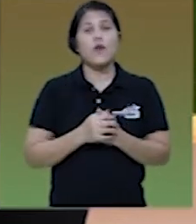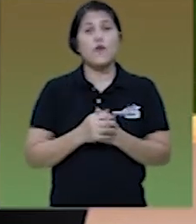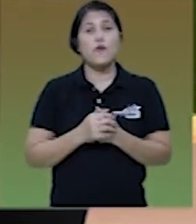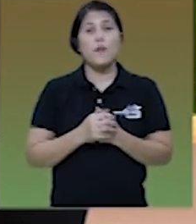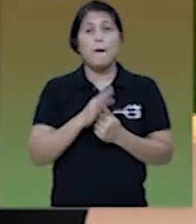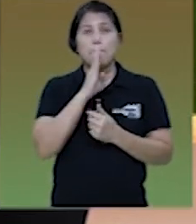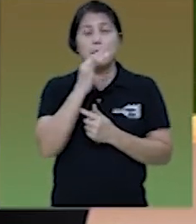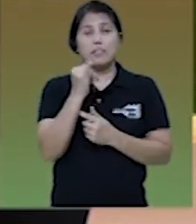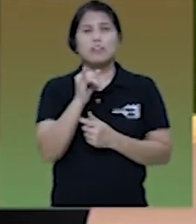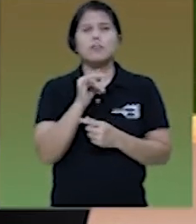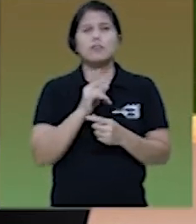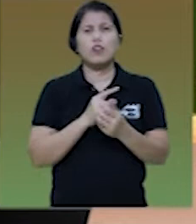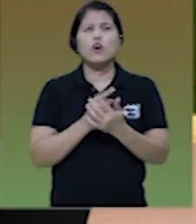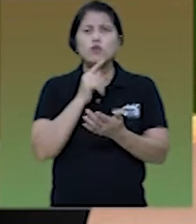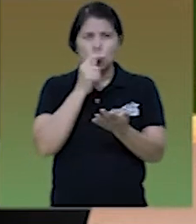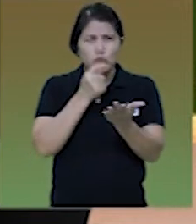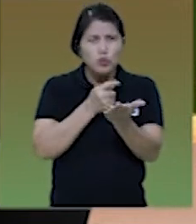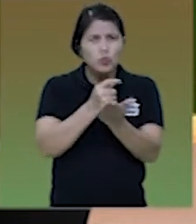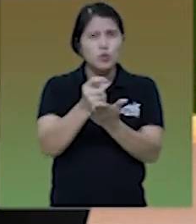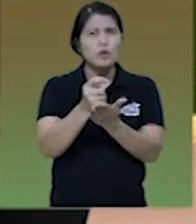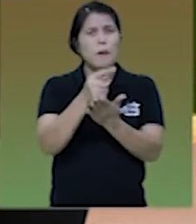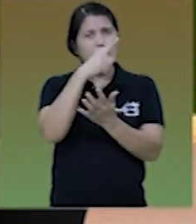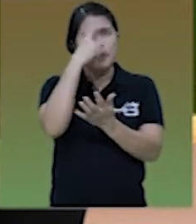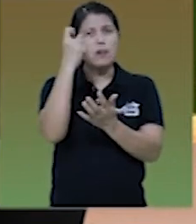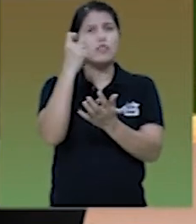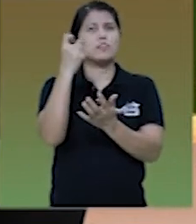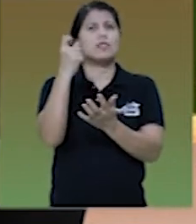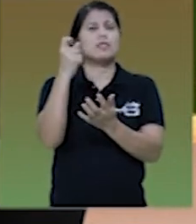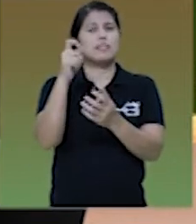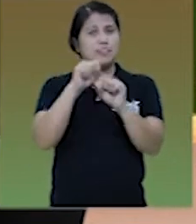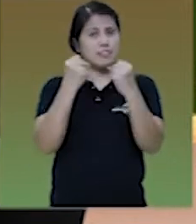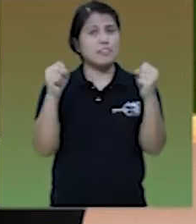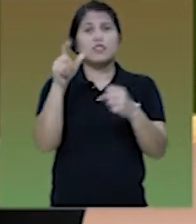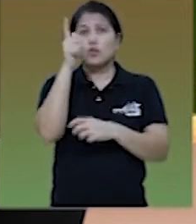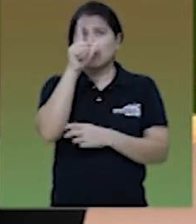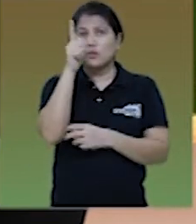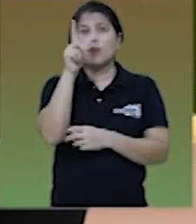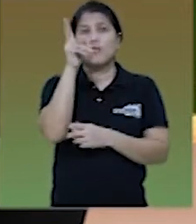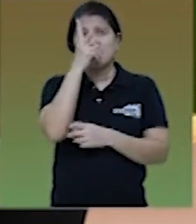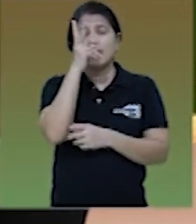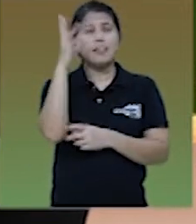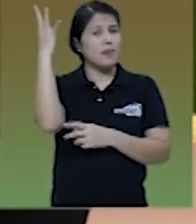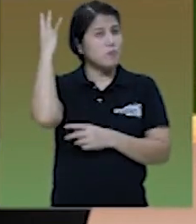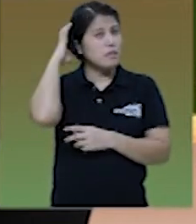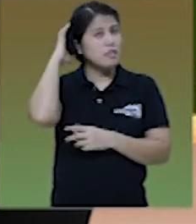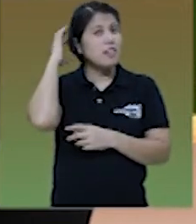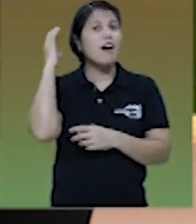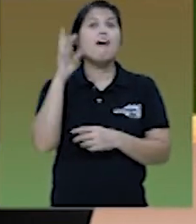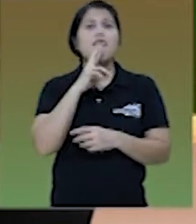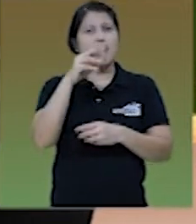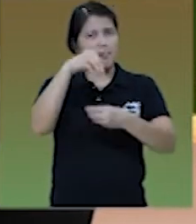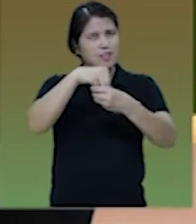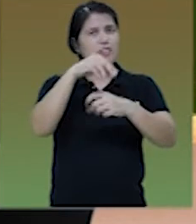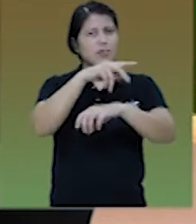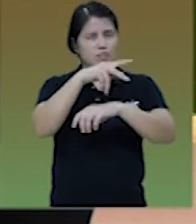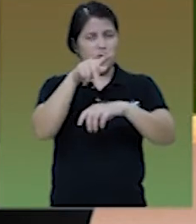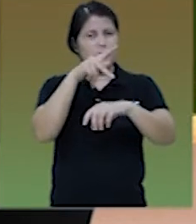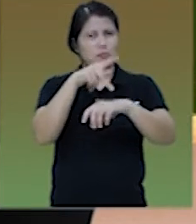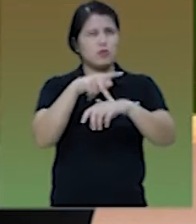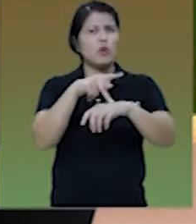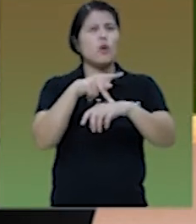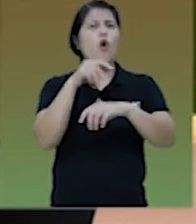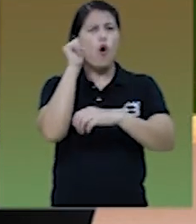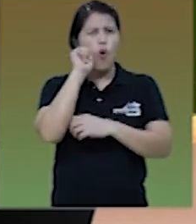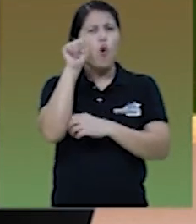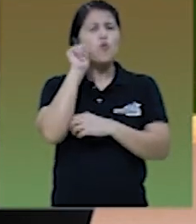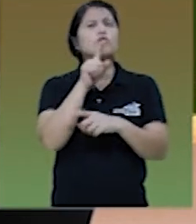is a general truth because the sentence Luzon, Visayas, and Mindanao are in the Philippines is